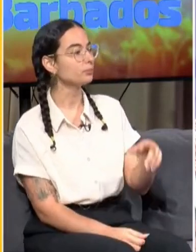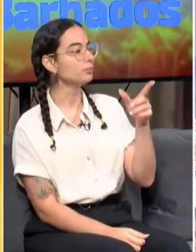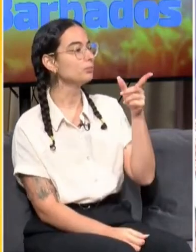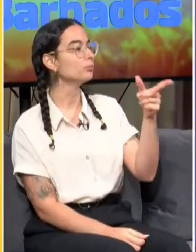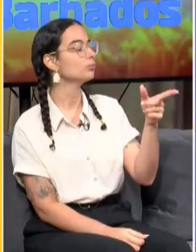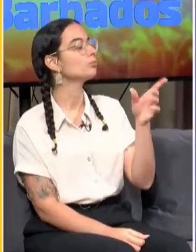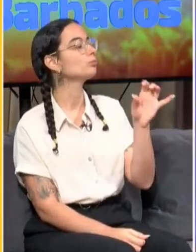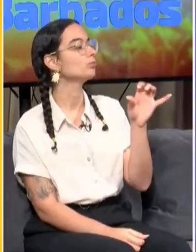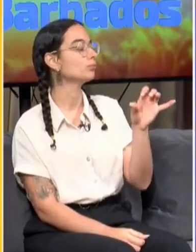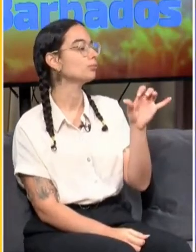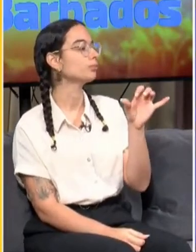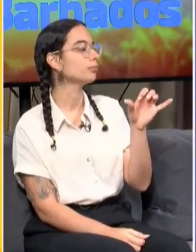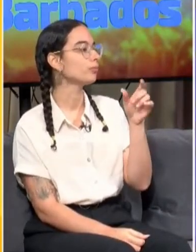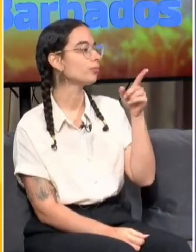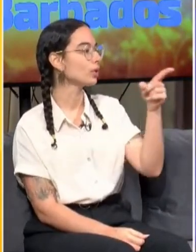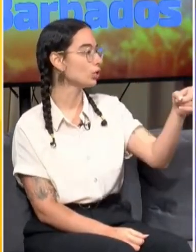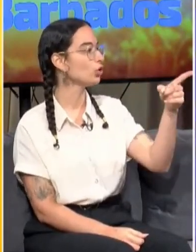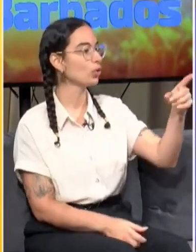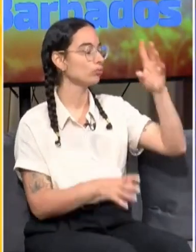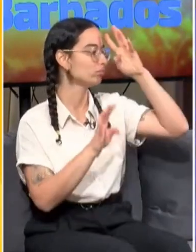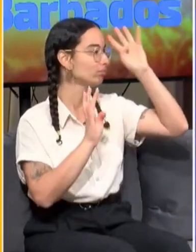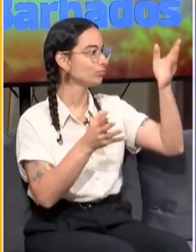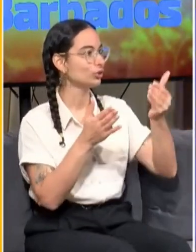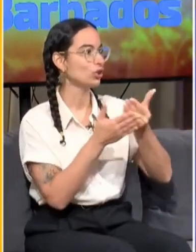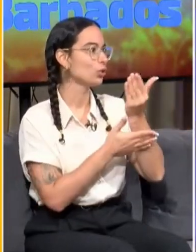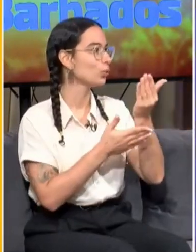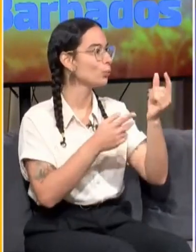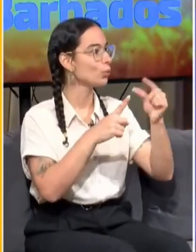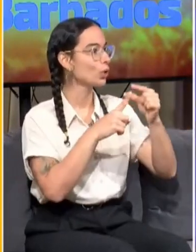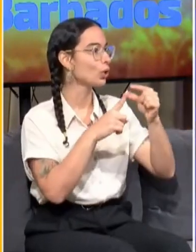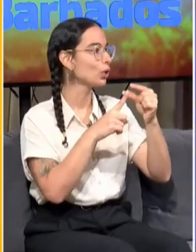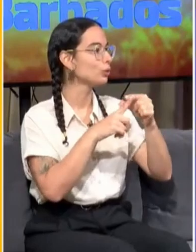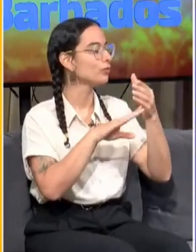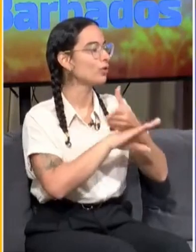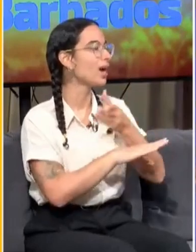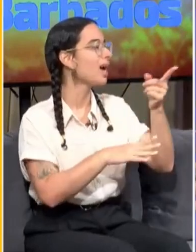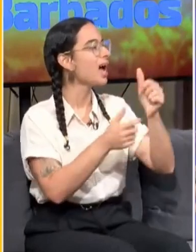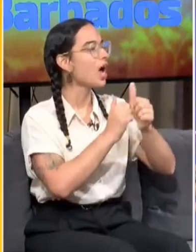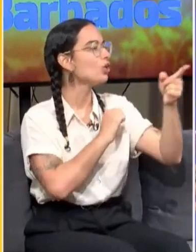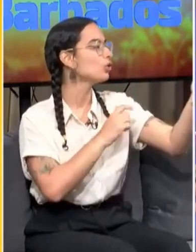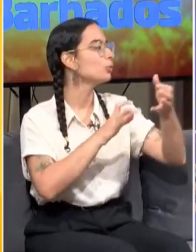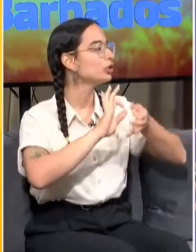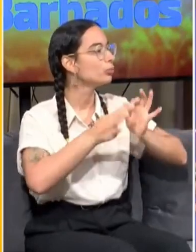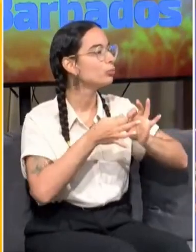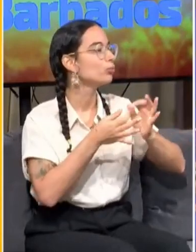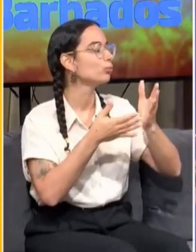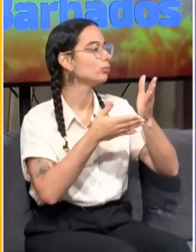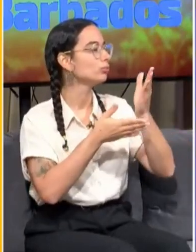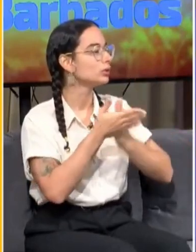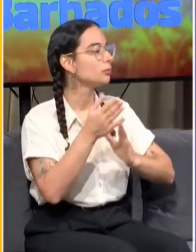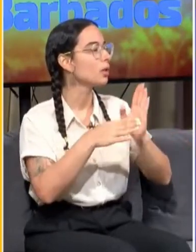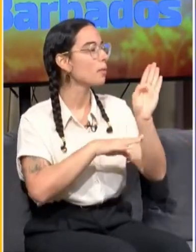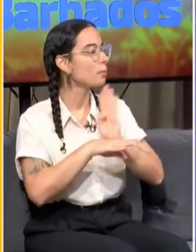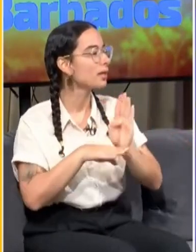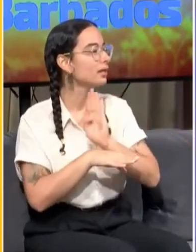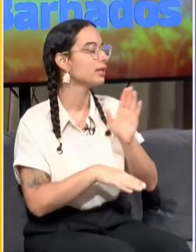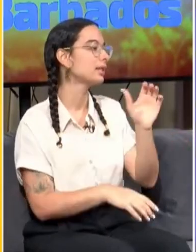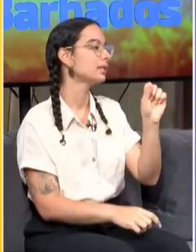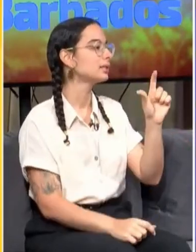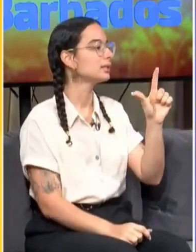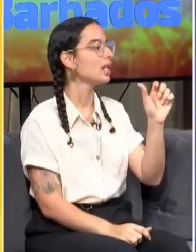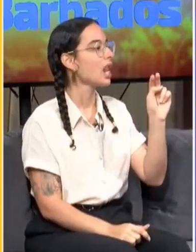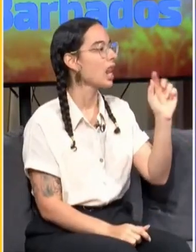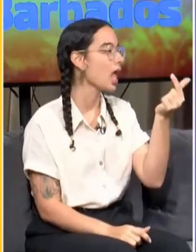any new words, or how do you interpret some of the Barbadian slang now that you mentioned that we don't necessarily